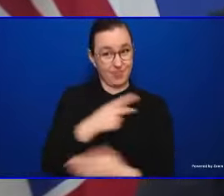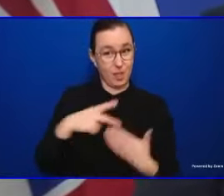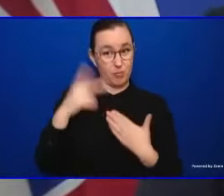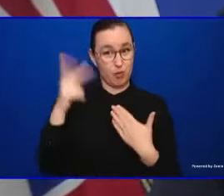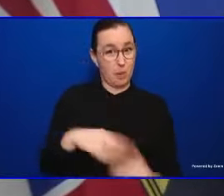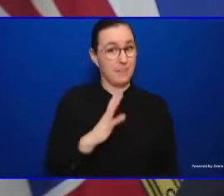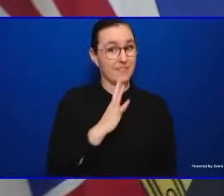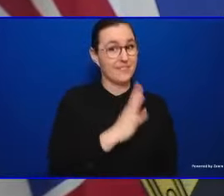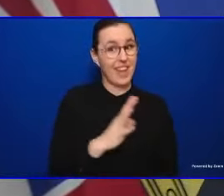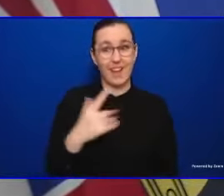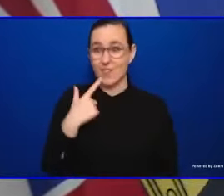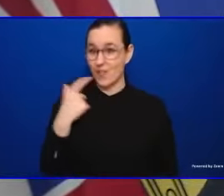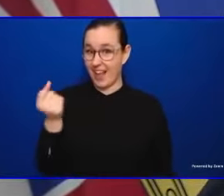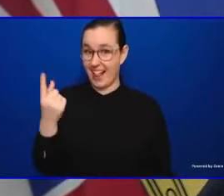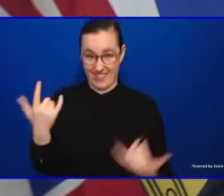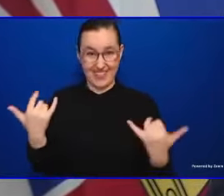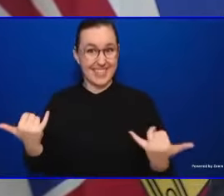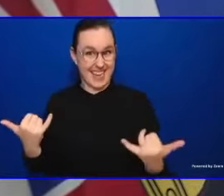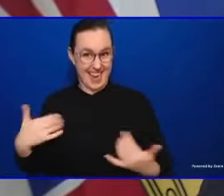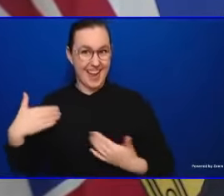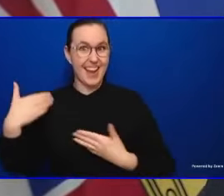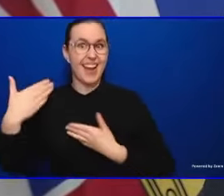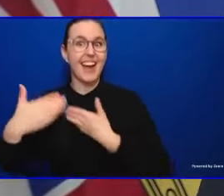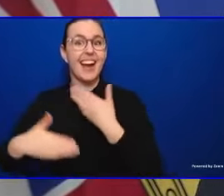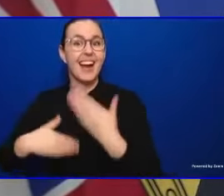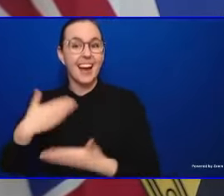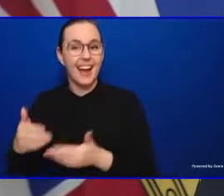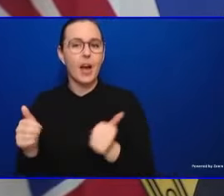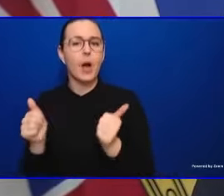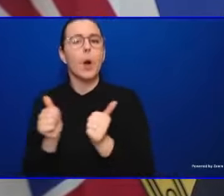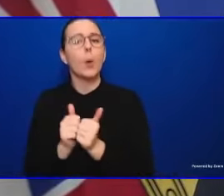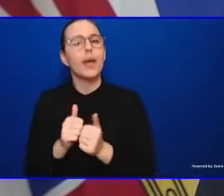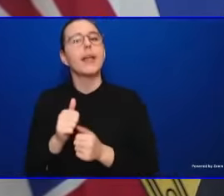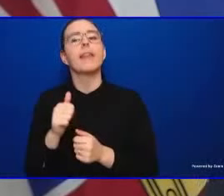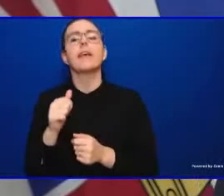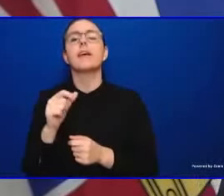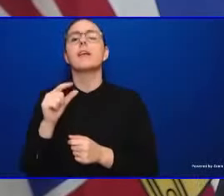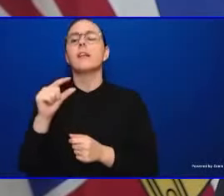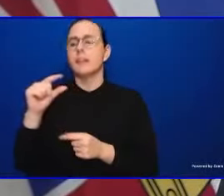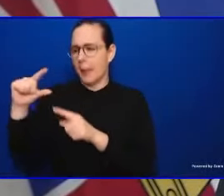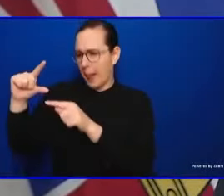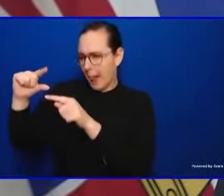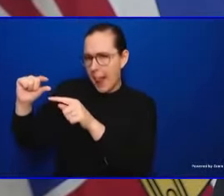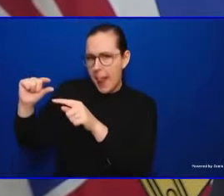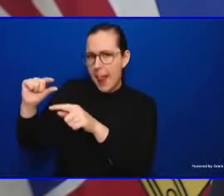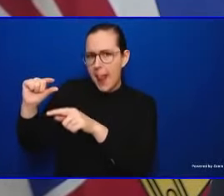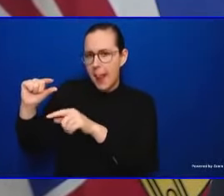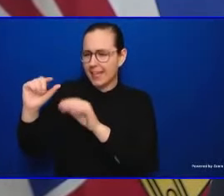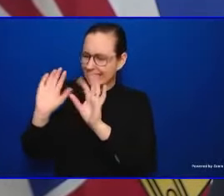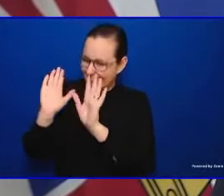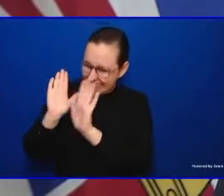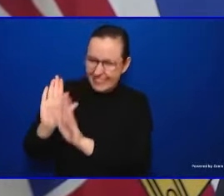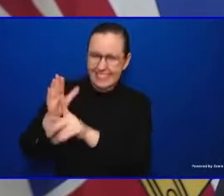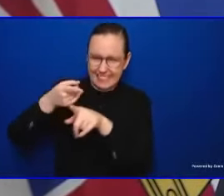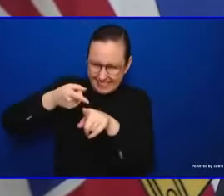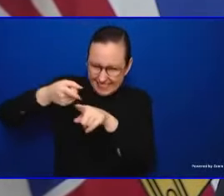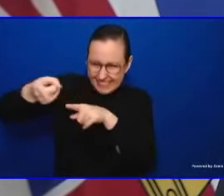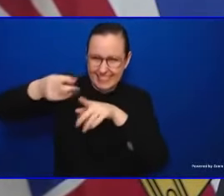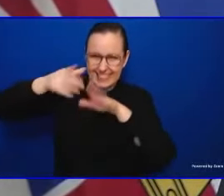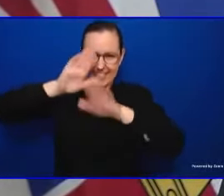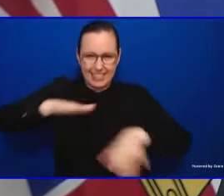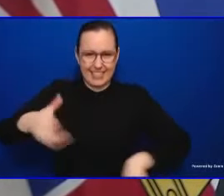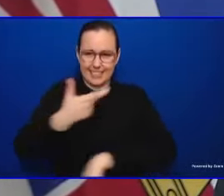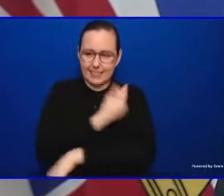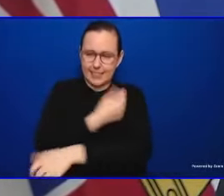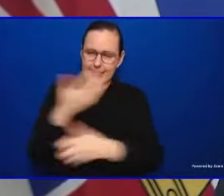5 to 11, with the specialized, designed for them, pediatric vaccine against COVID-19.